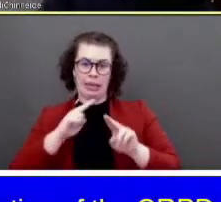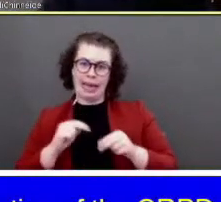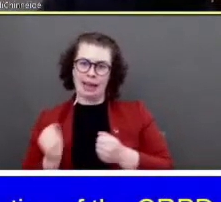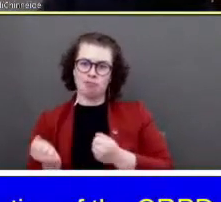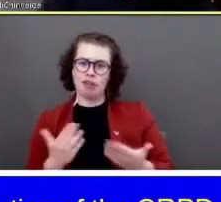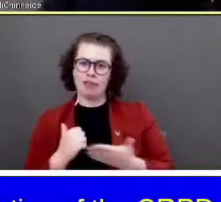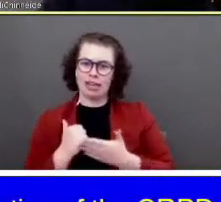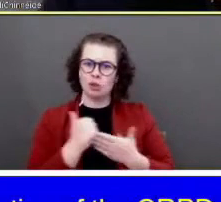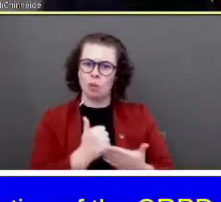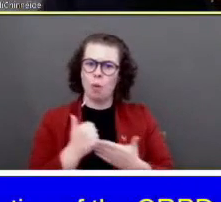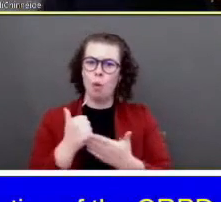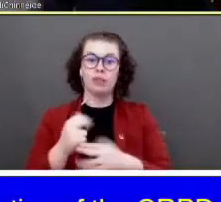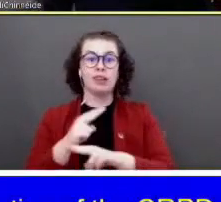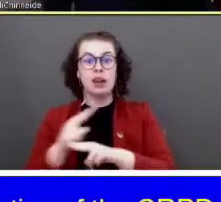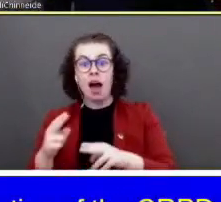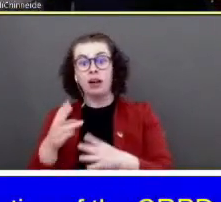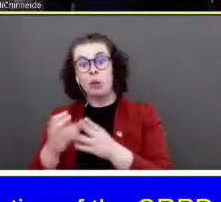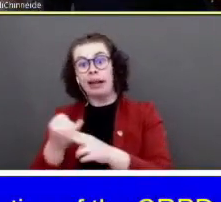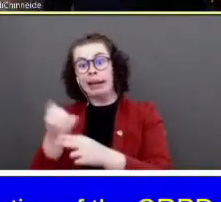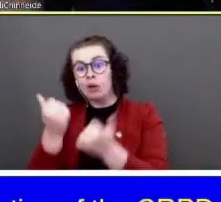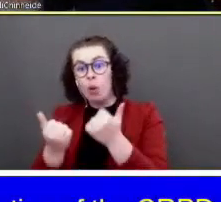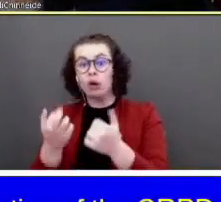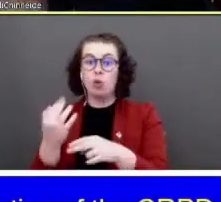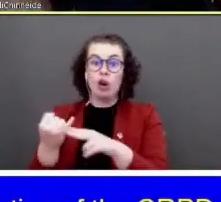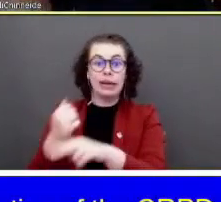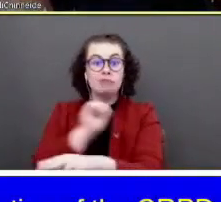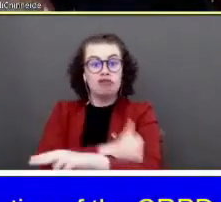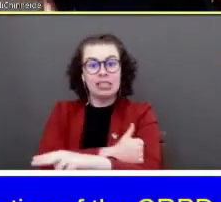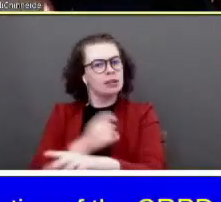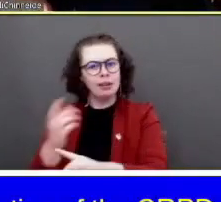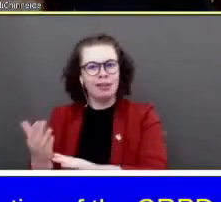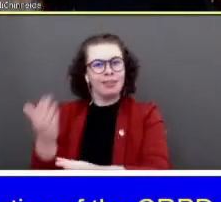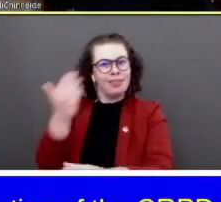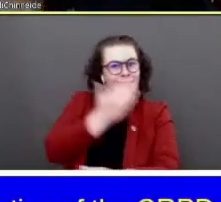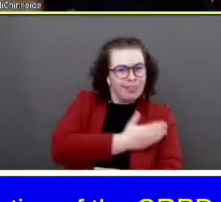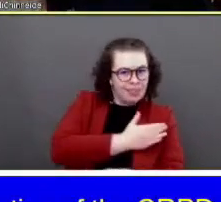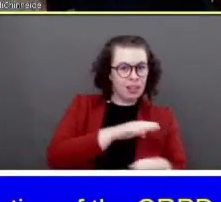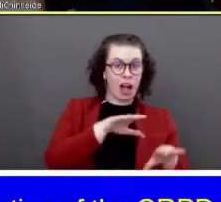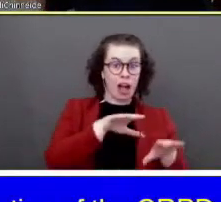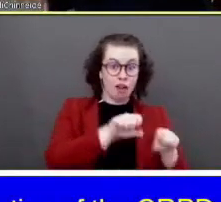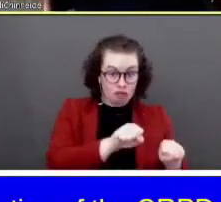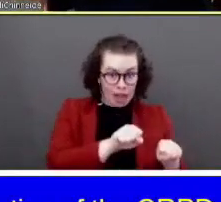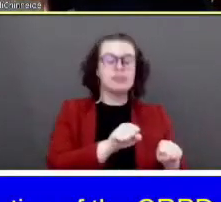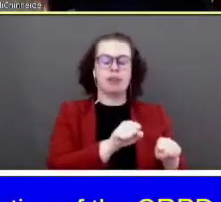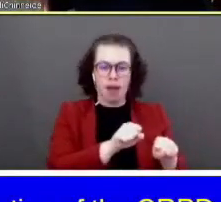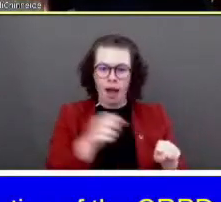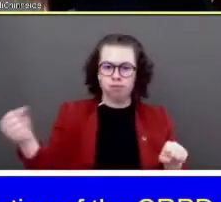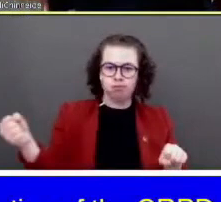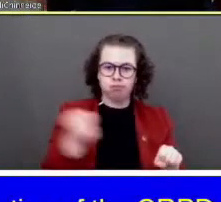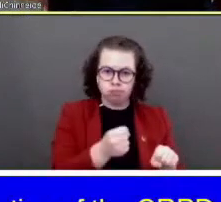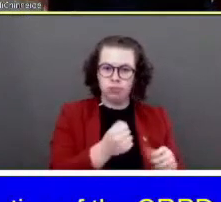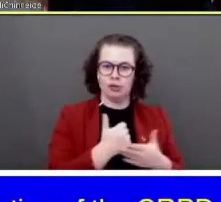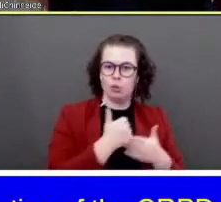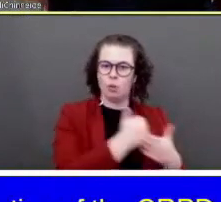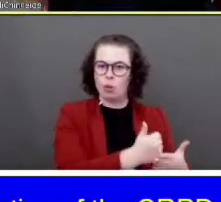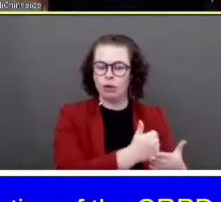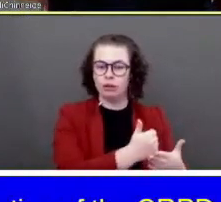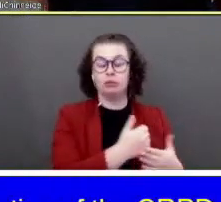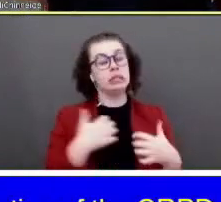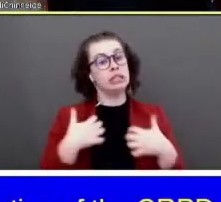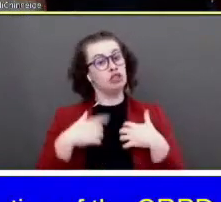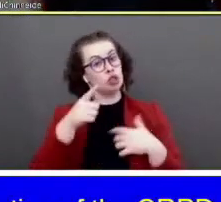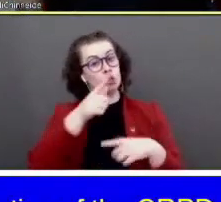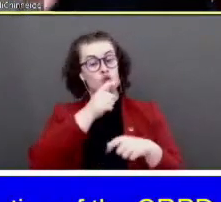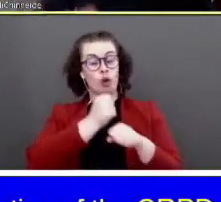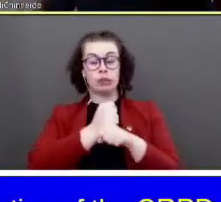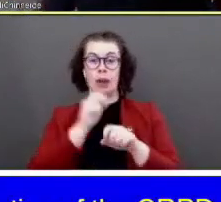look at an earlier stage in this. It's also very interesting how strong you brought in the perspectives of staff and also the needs